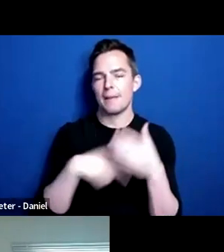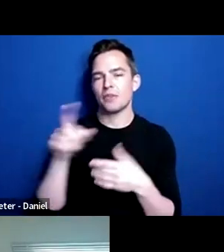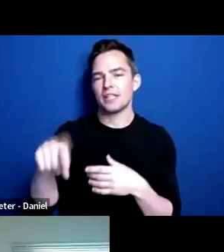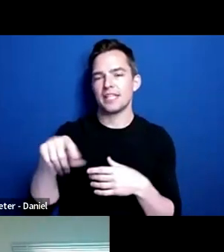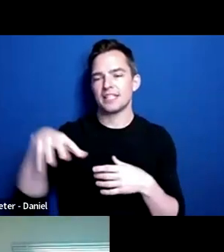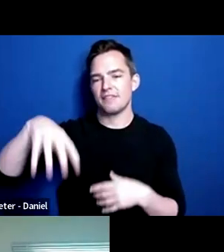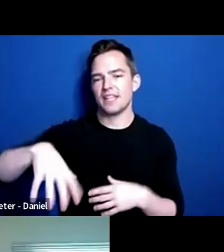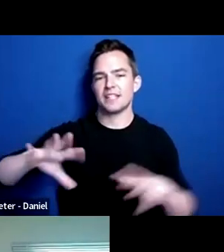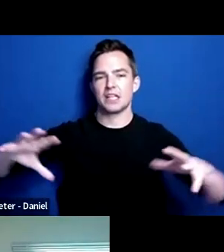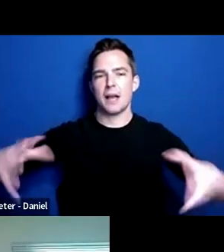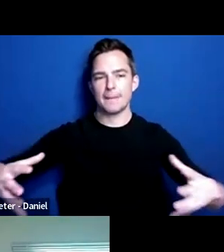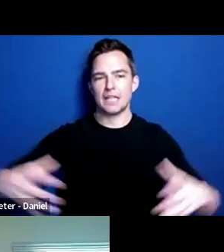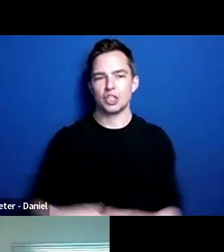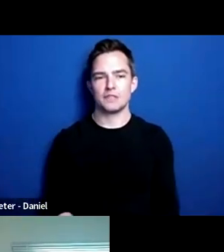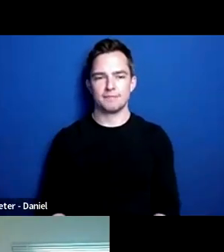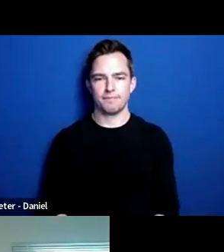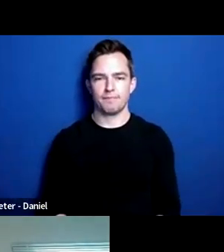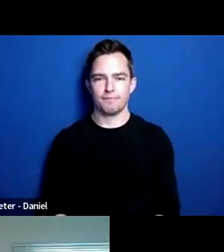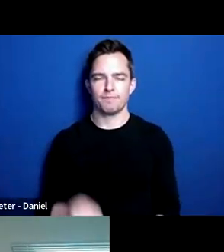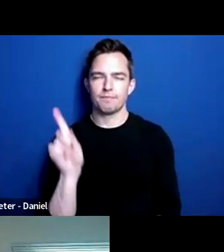this population?